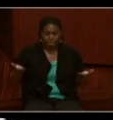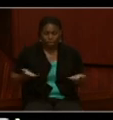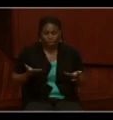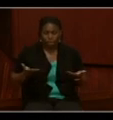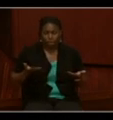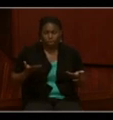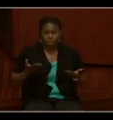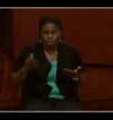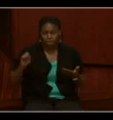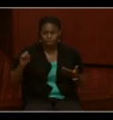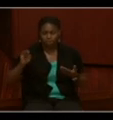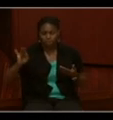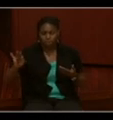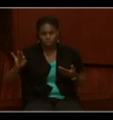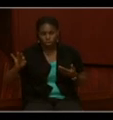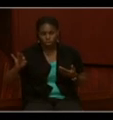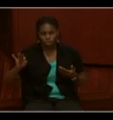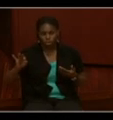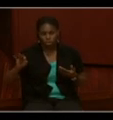in San Francisco,